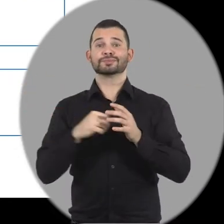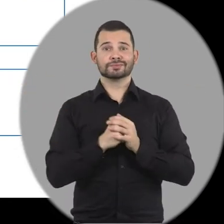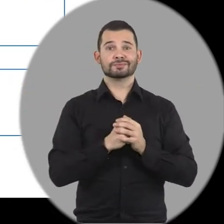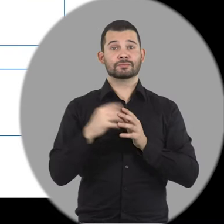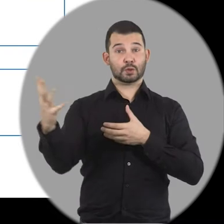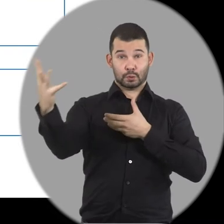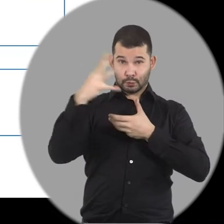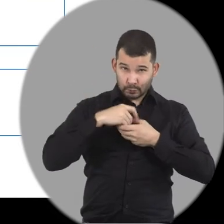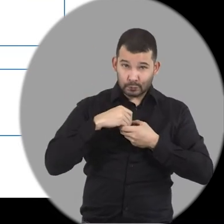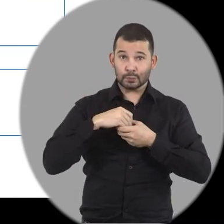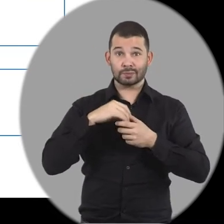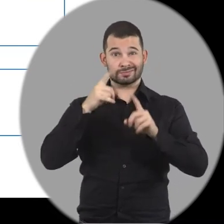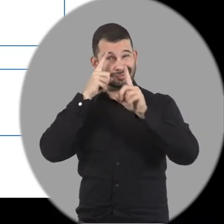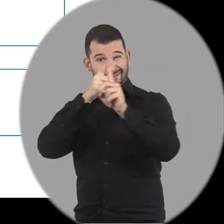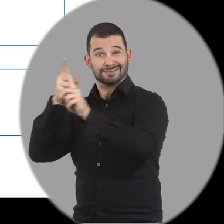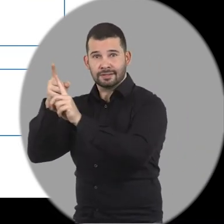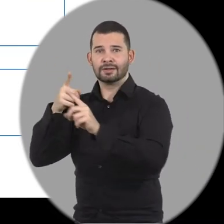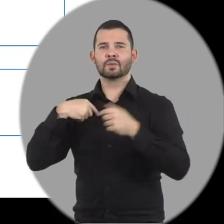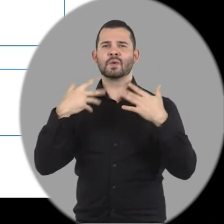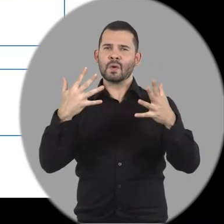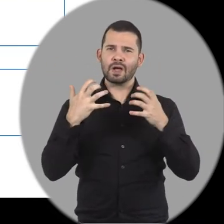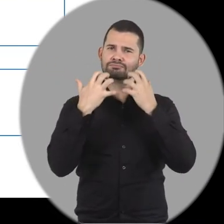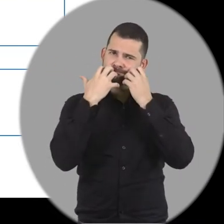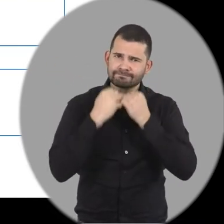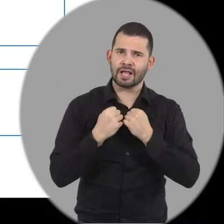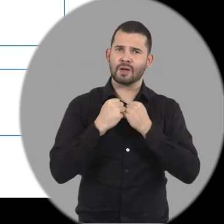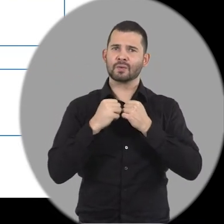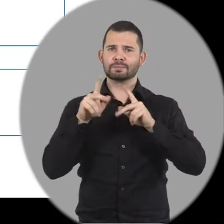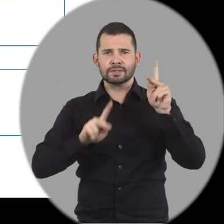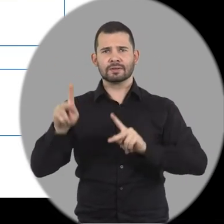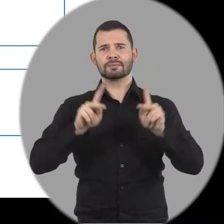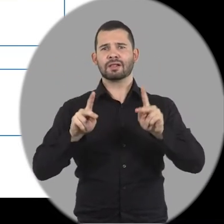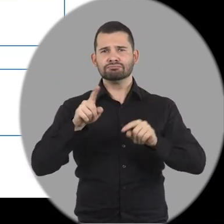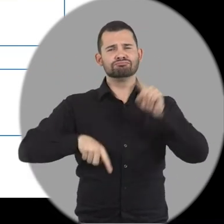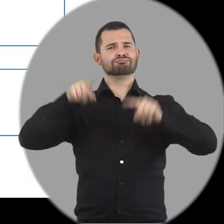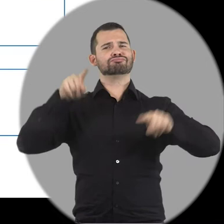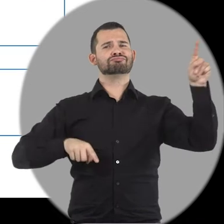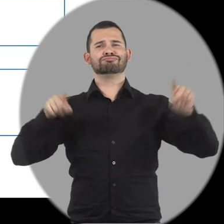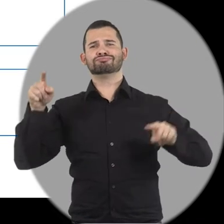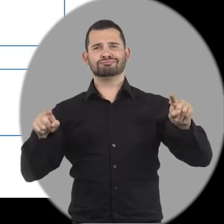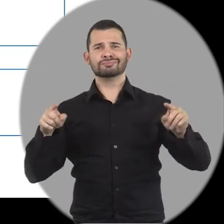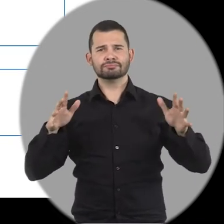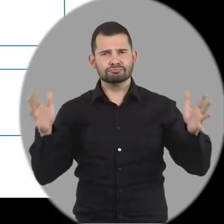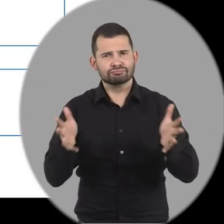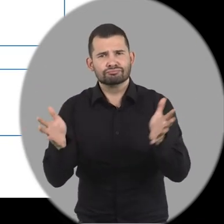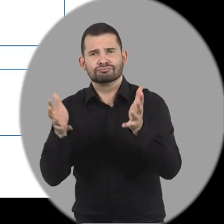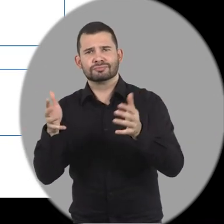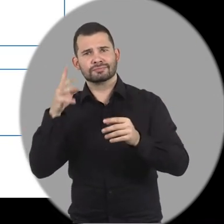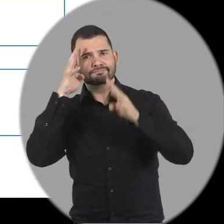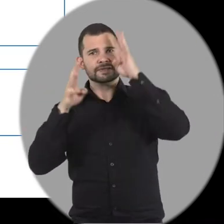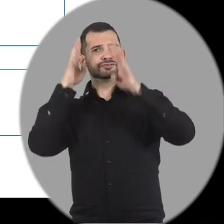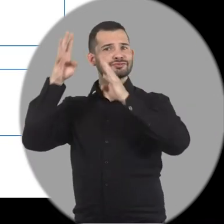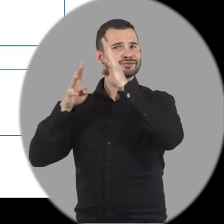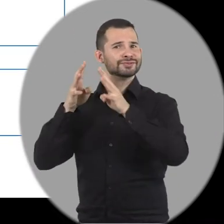objective, this is where we can drive improvements in the workplace that values people of all backgrounds to foster innovation and creativity.